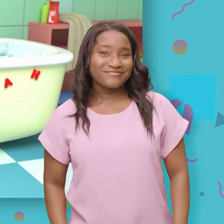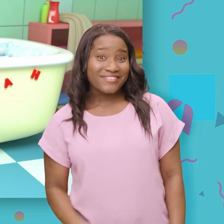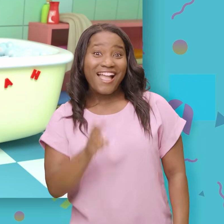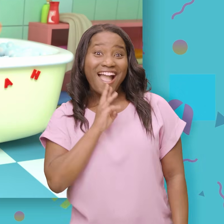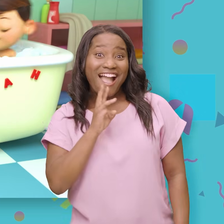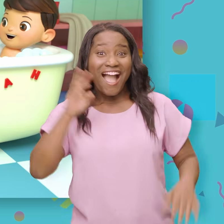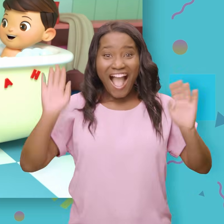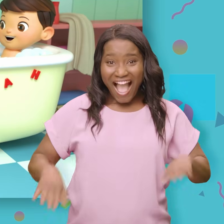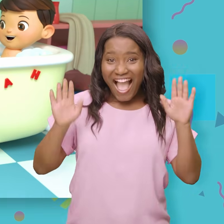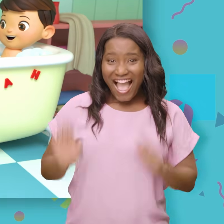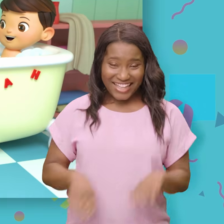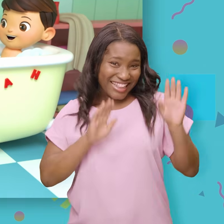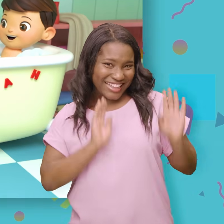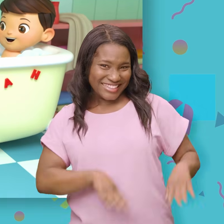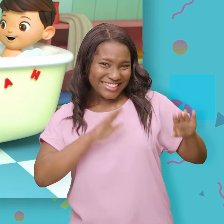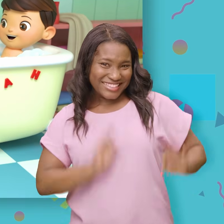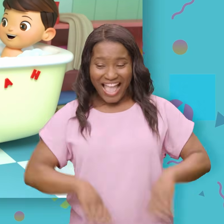I splash,